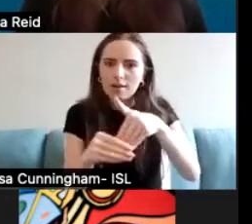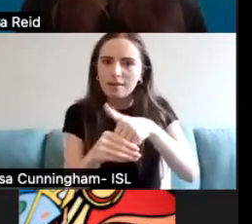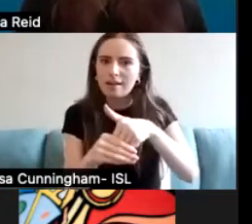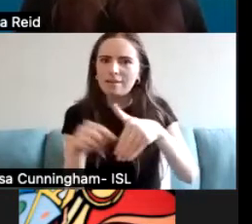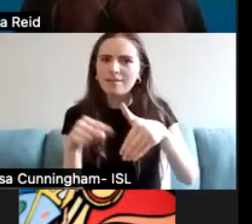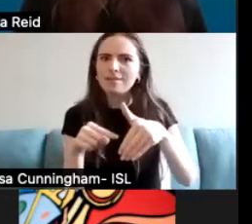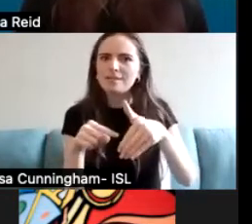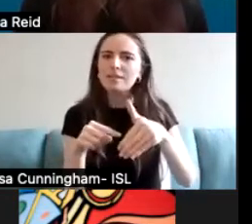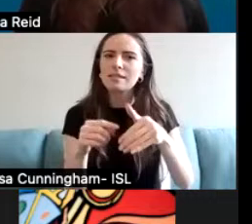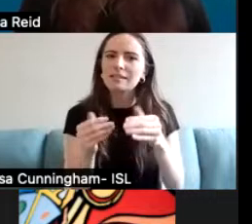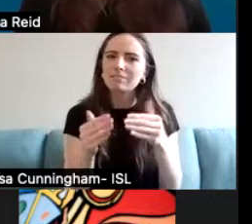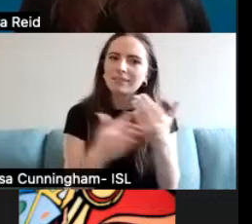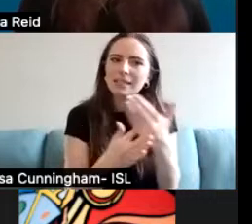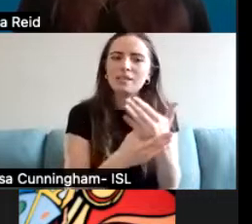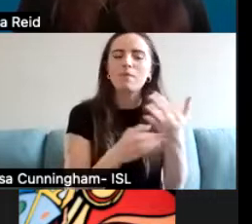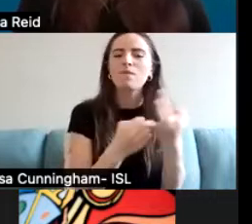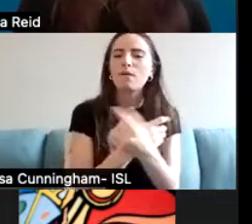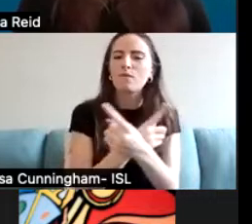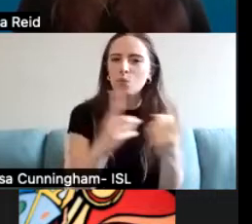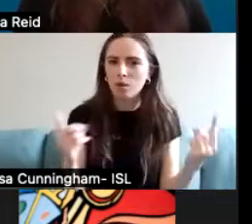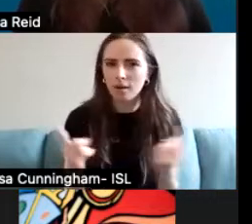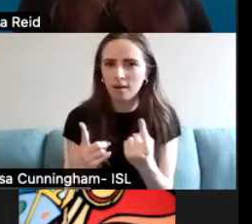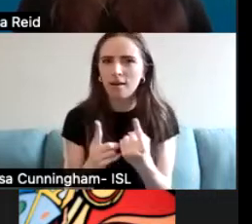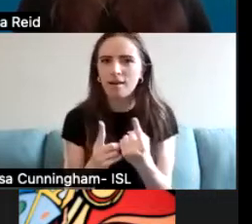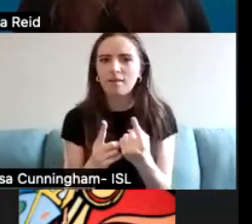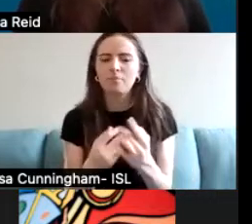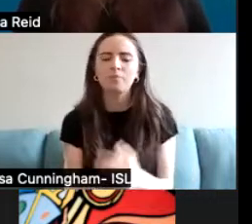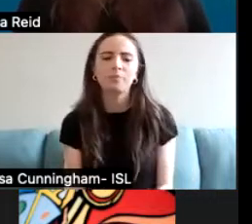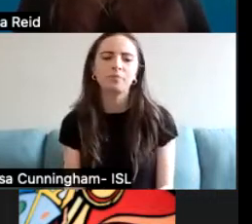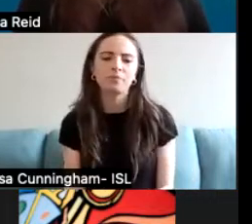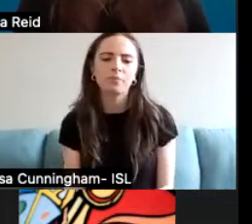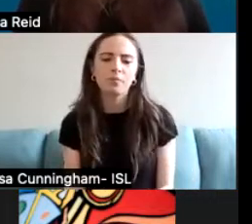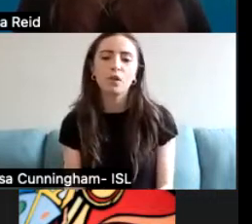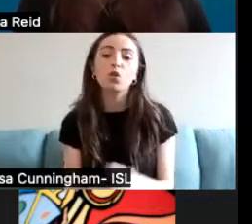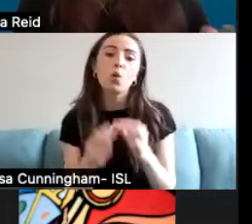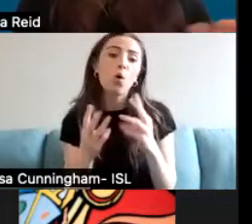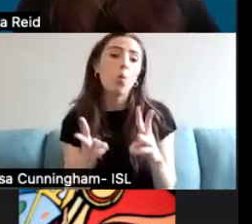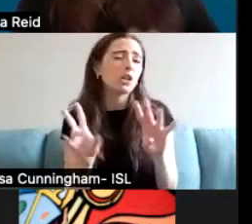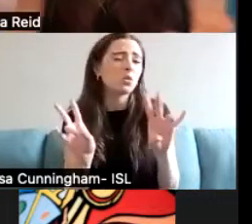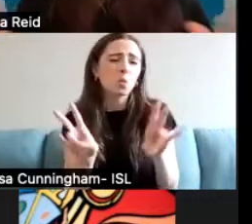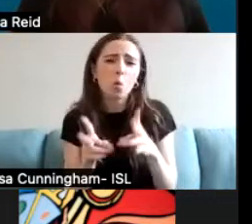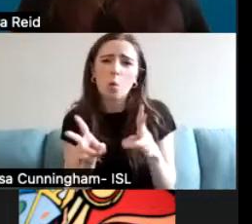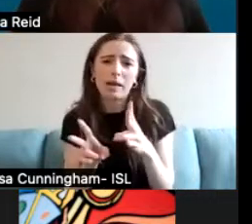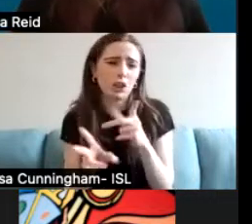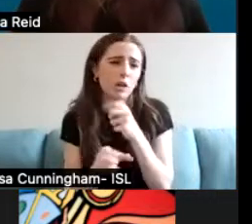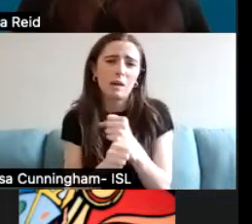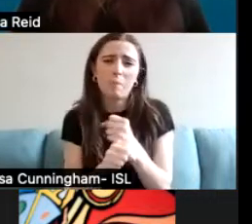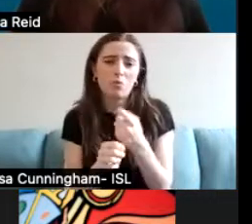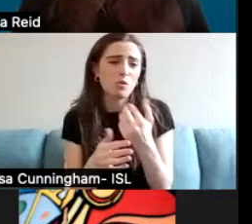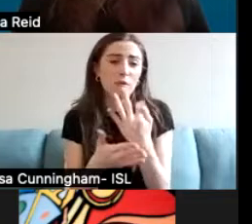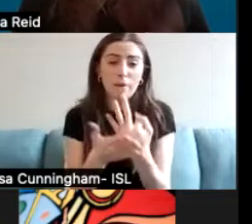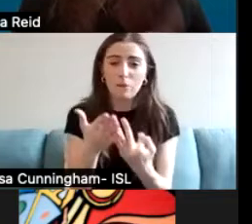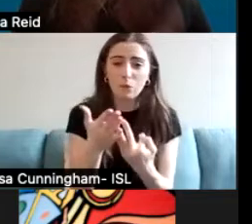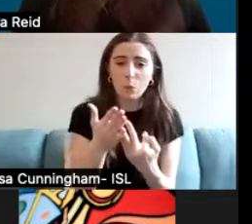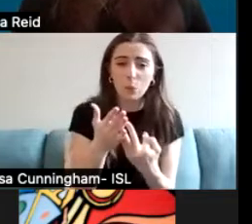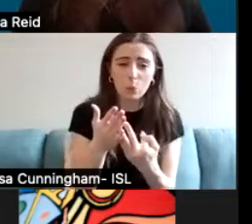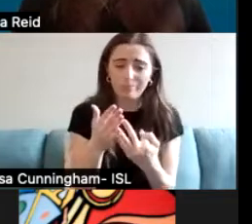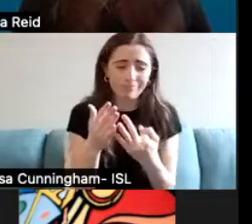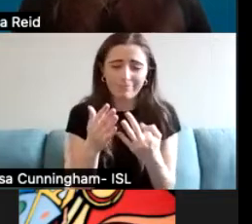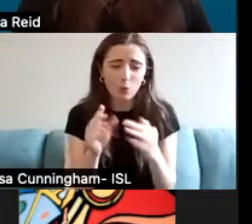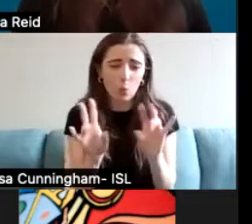accessible for everyone. So I'm just going to talk about a couple small things, very broad range,